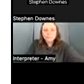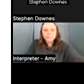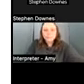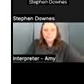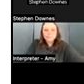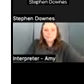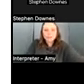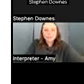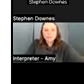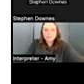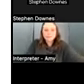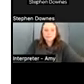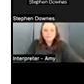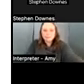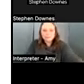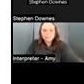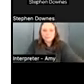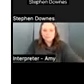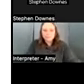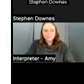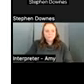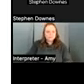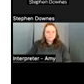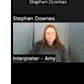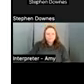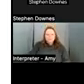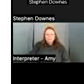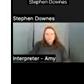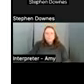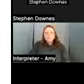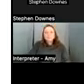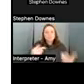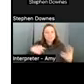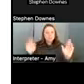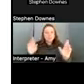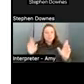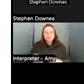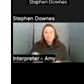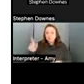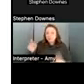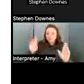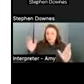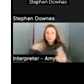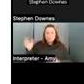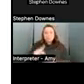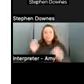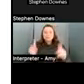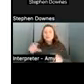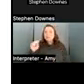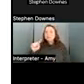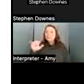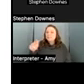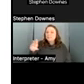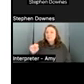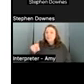big in this all right i am ready all right we're back we're back and stephen do you know that your